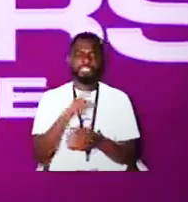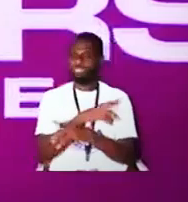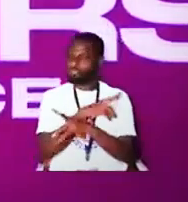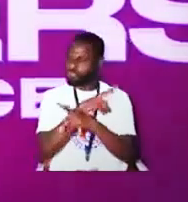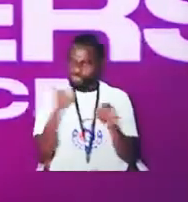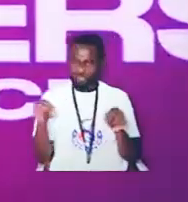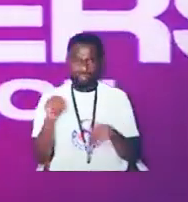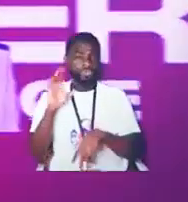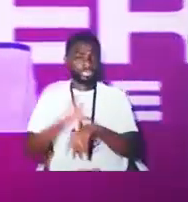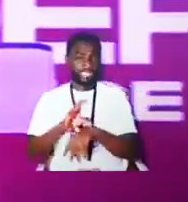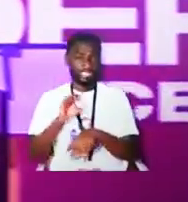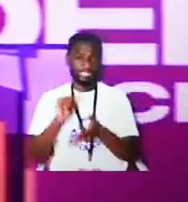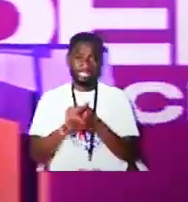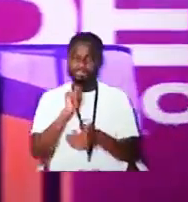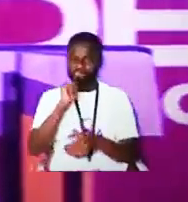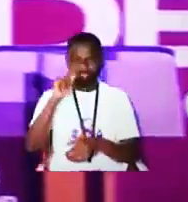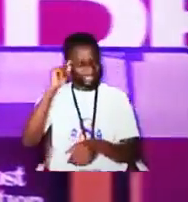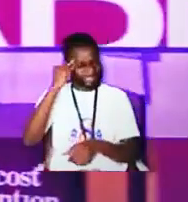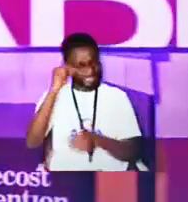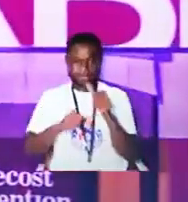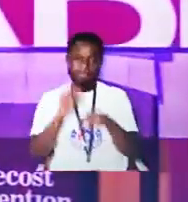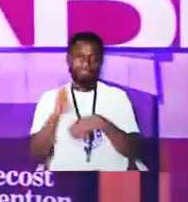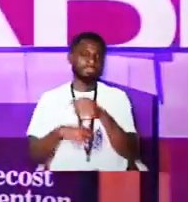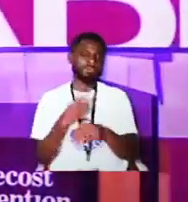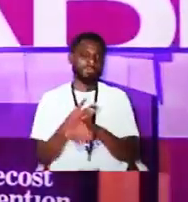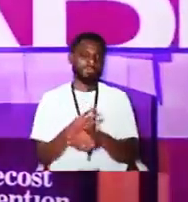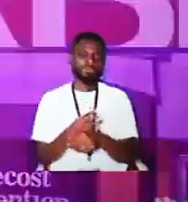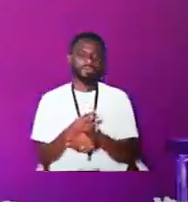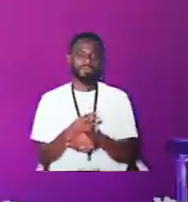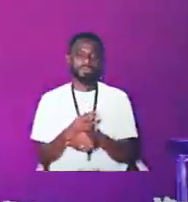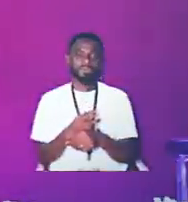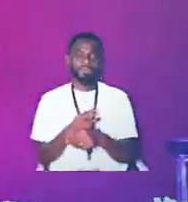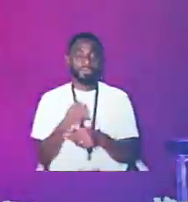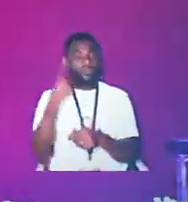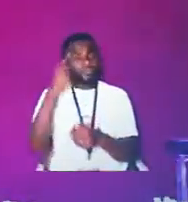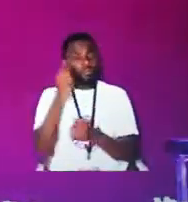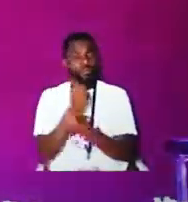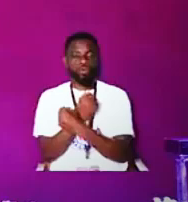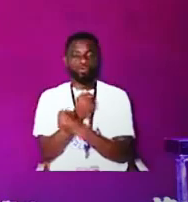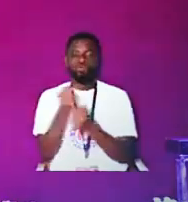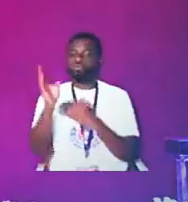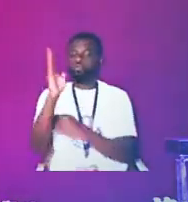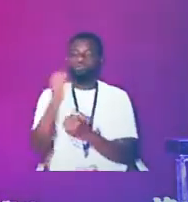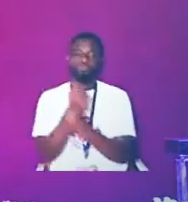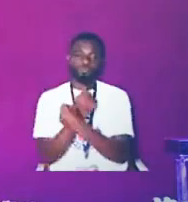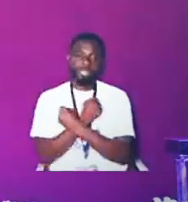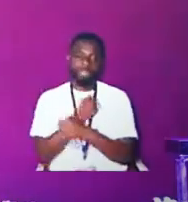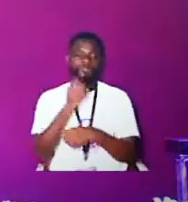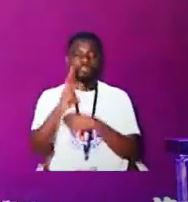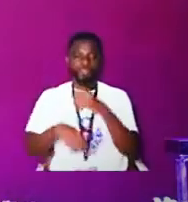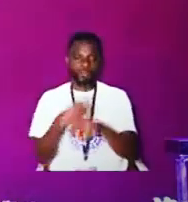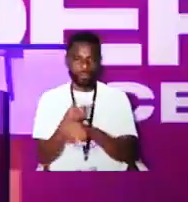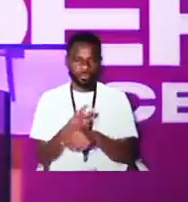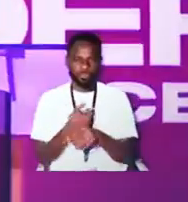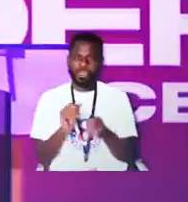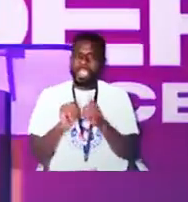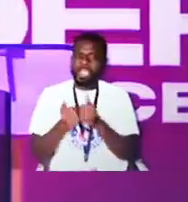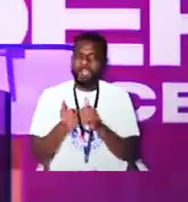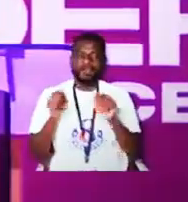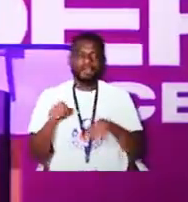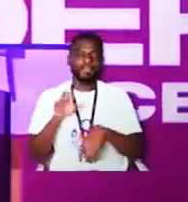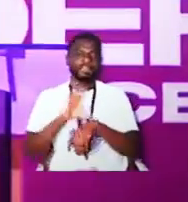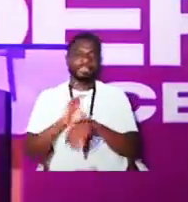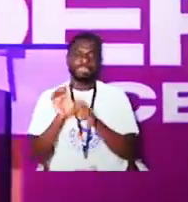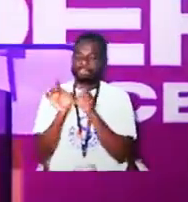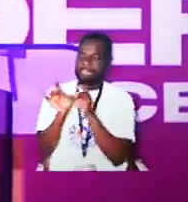should be unconcerned about the world. After all, for God so loved the world. So how can the church